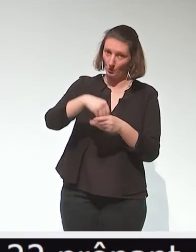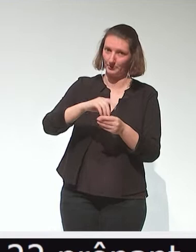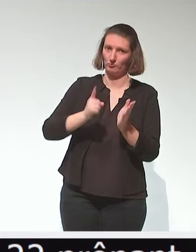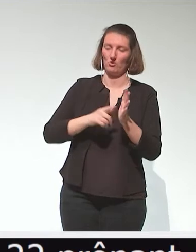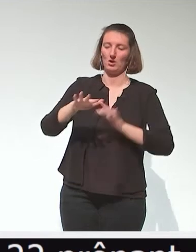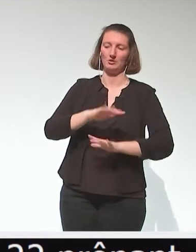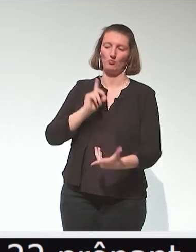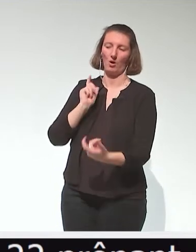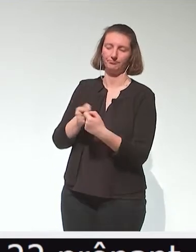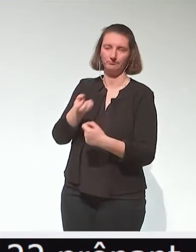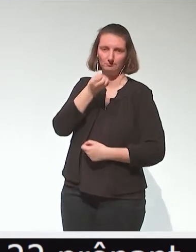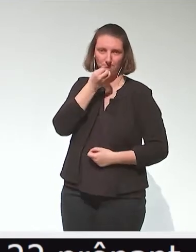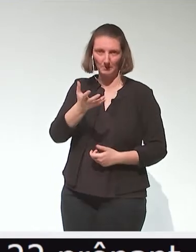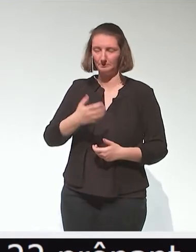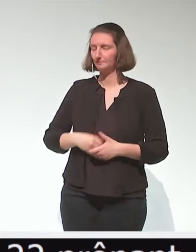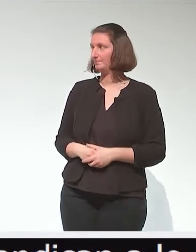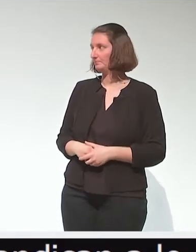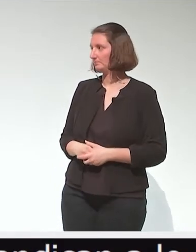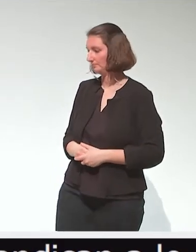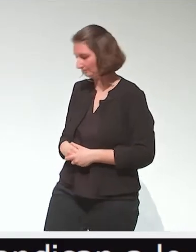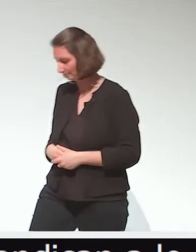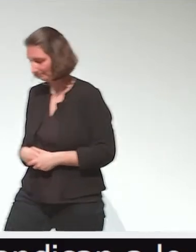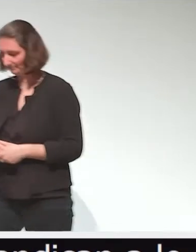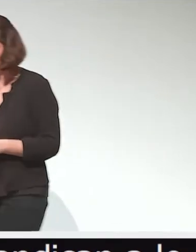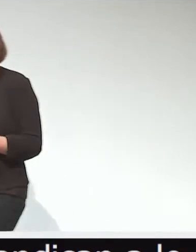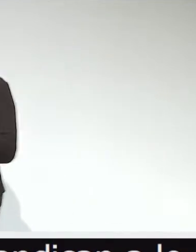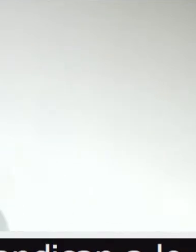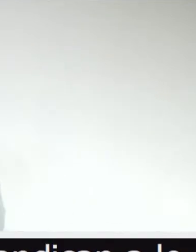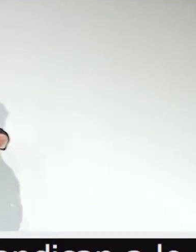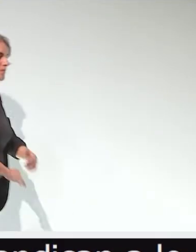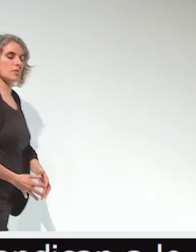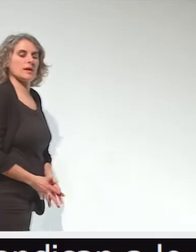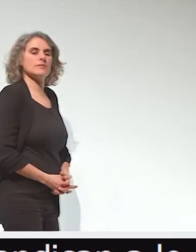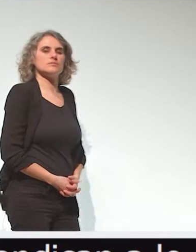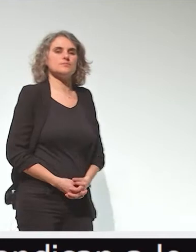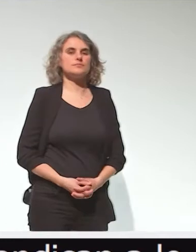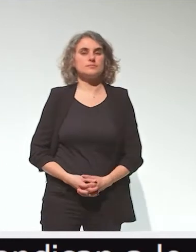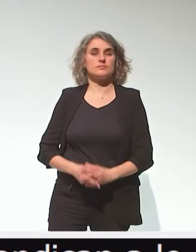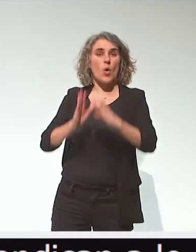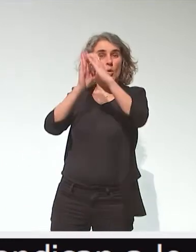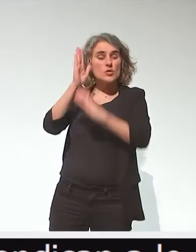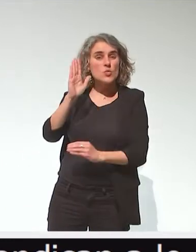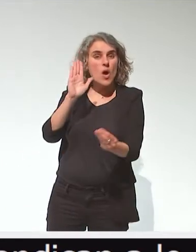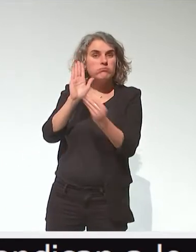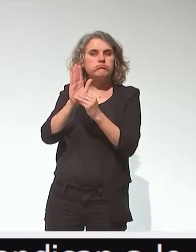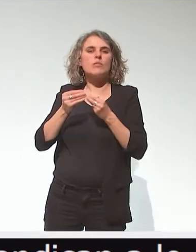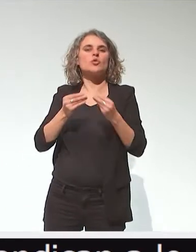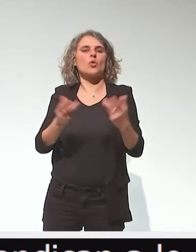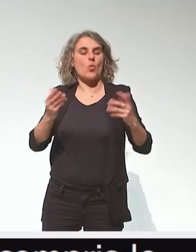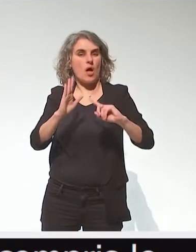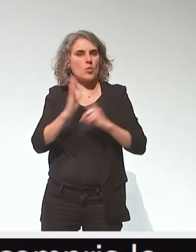whole, including reasonable accommodation. So this constitutional anchorage will provide a specific avenue